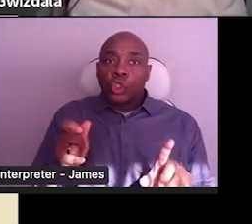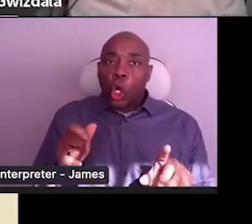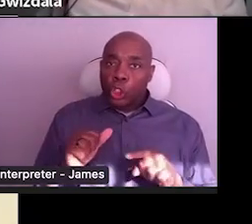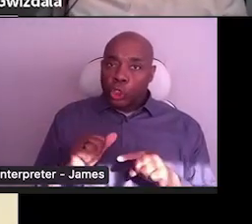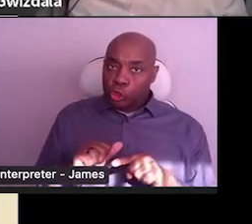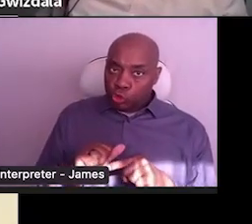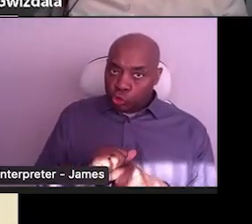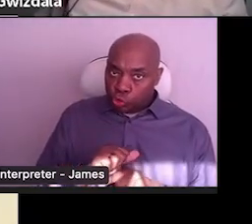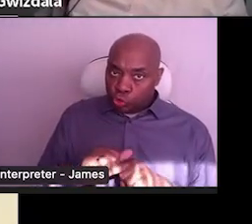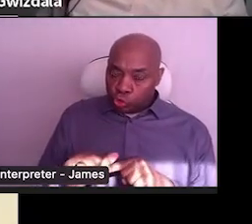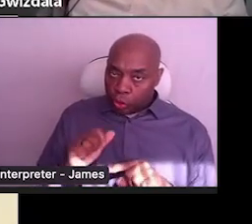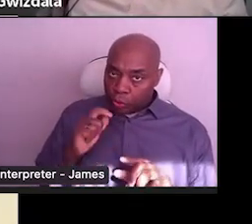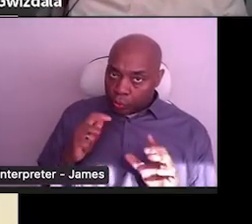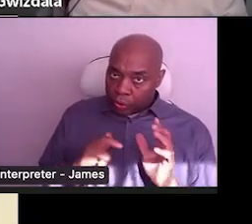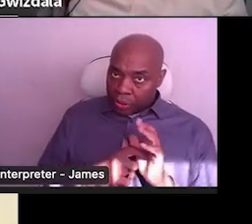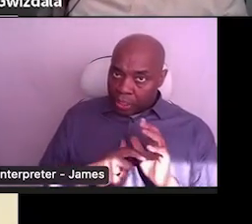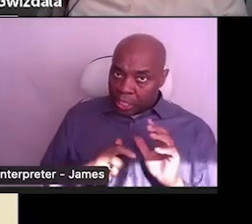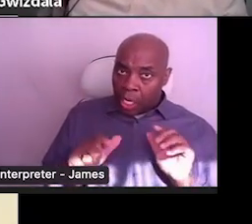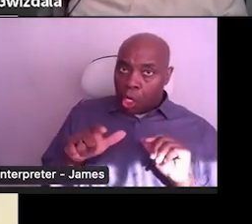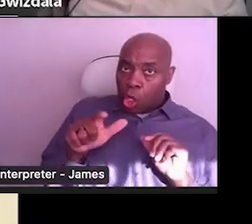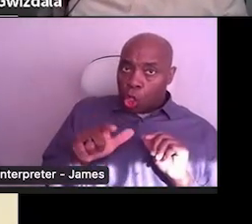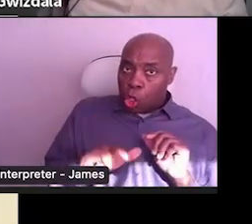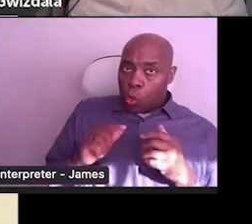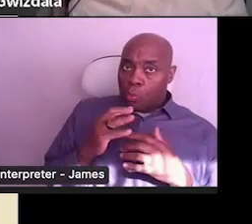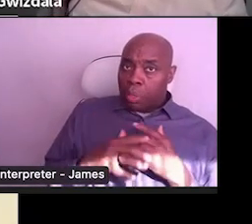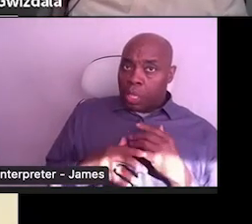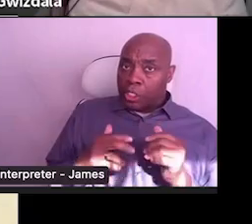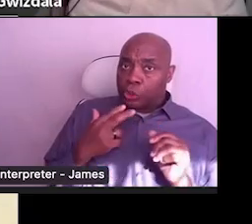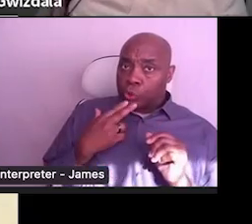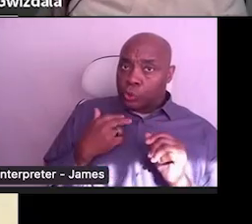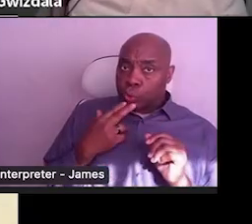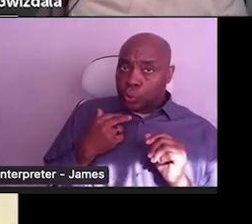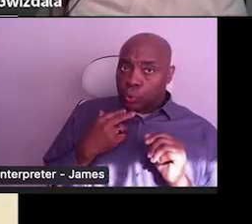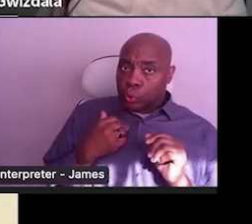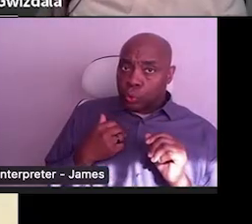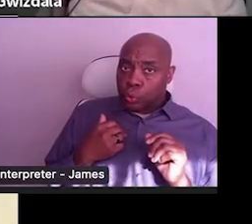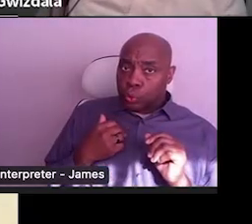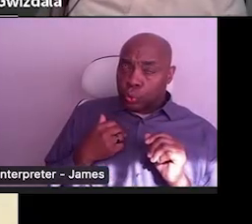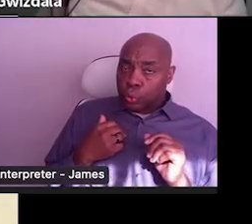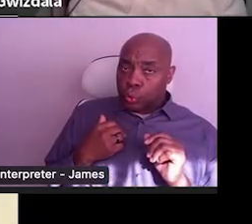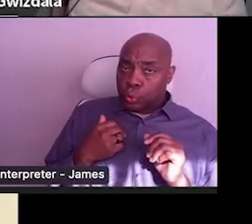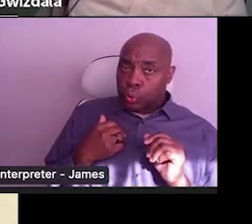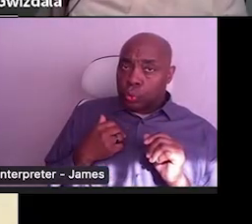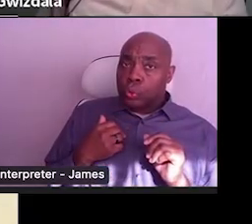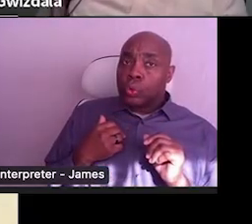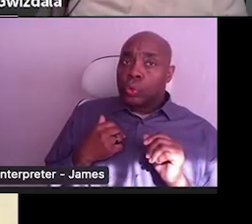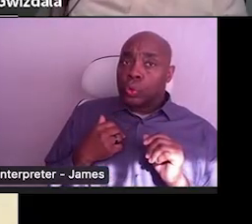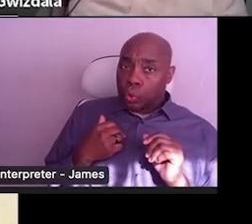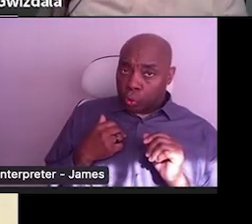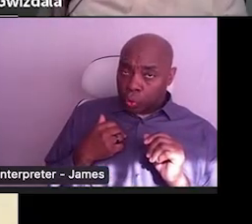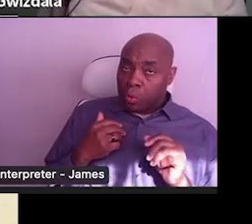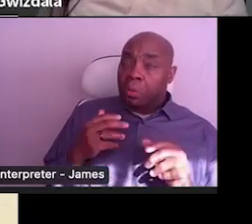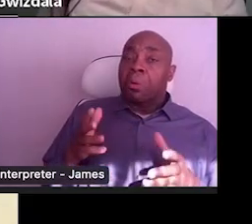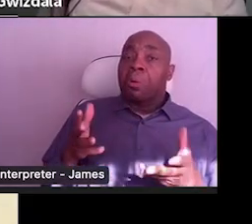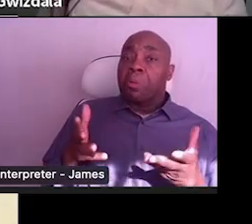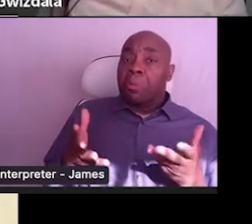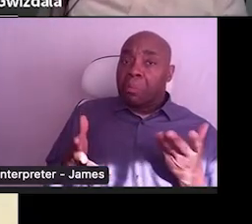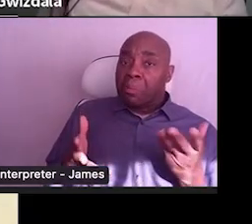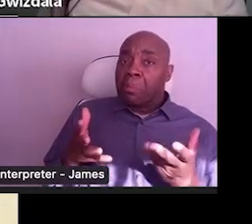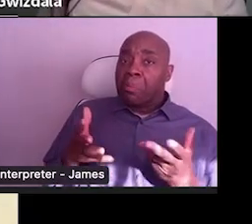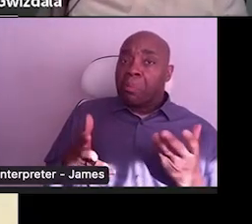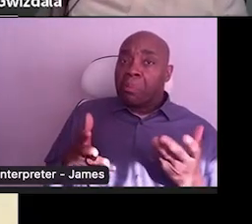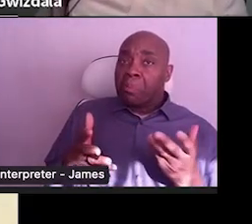like detect low blood sugar. Many times a dog, in order to detect low blood